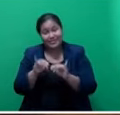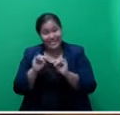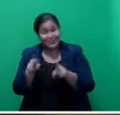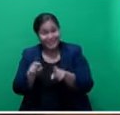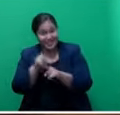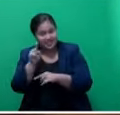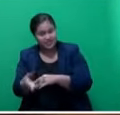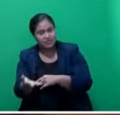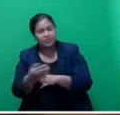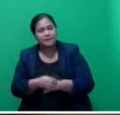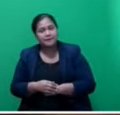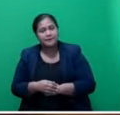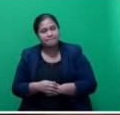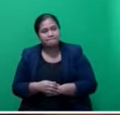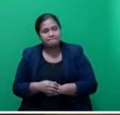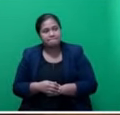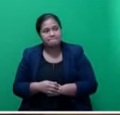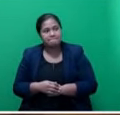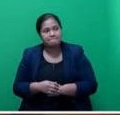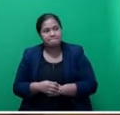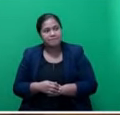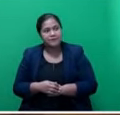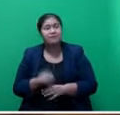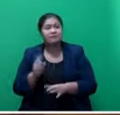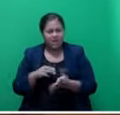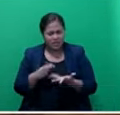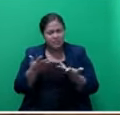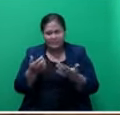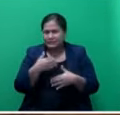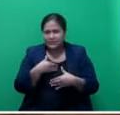But, Honourable Speaker, I'm horrified as a Fijian